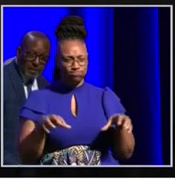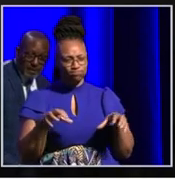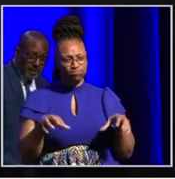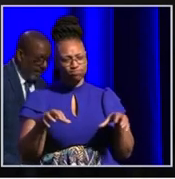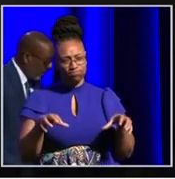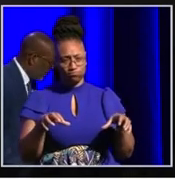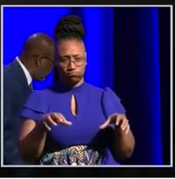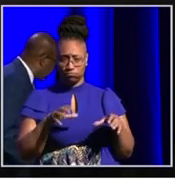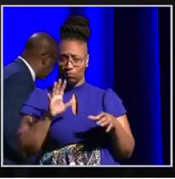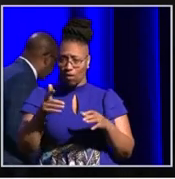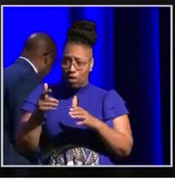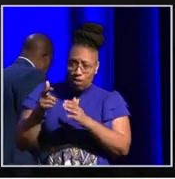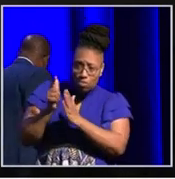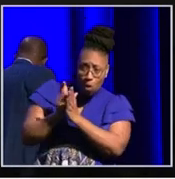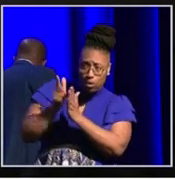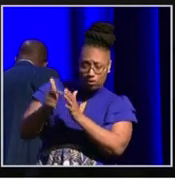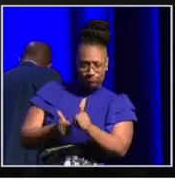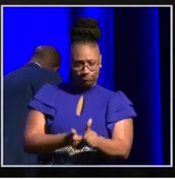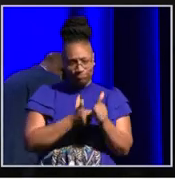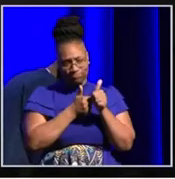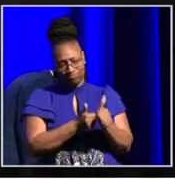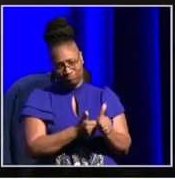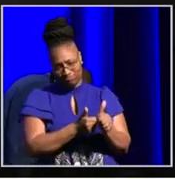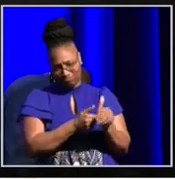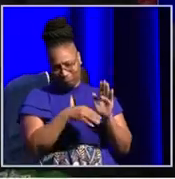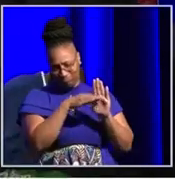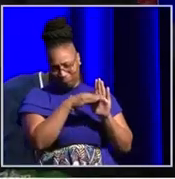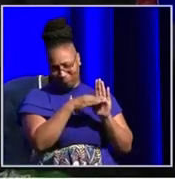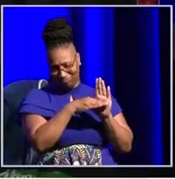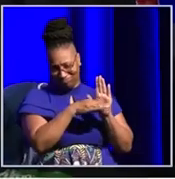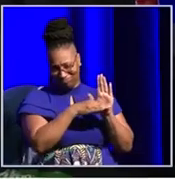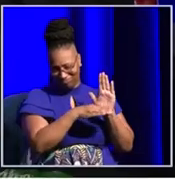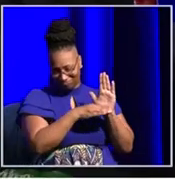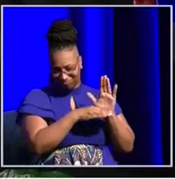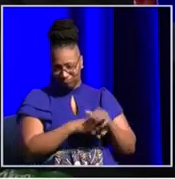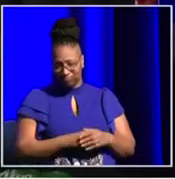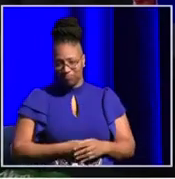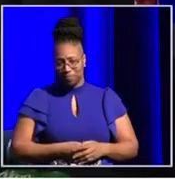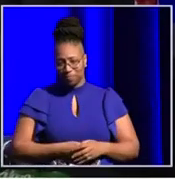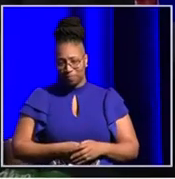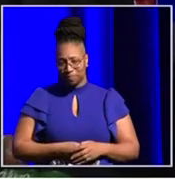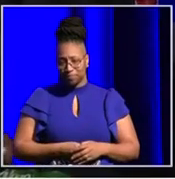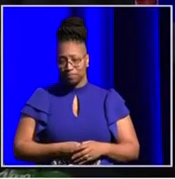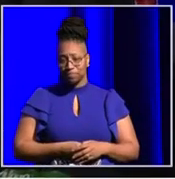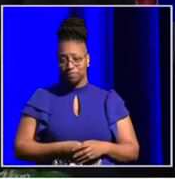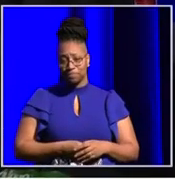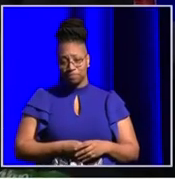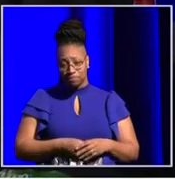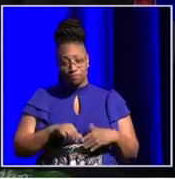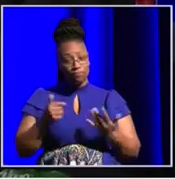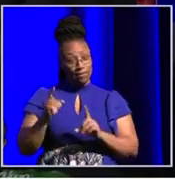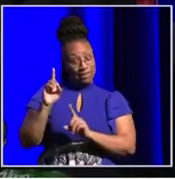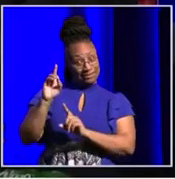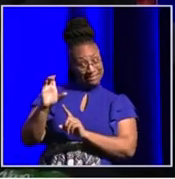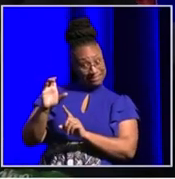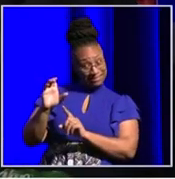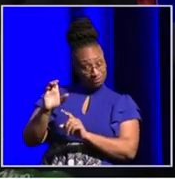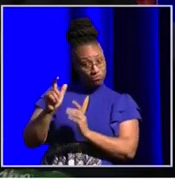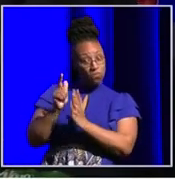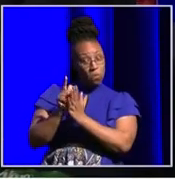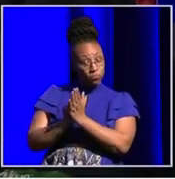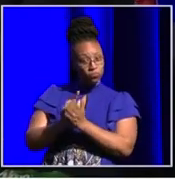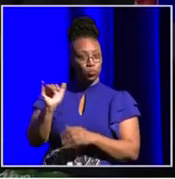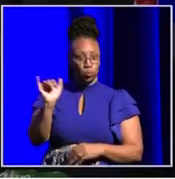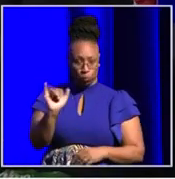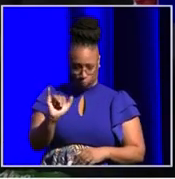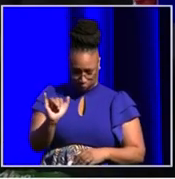of America. The laws of the United States of America. And of the District of Columbia. And of the District of Columbia. And will,